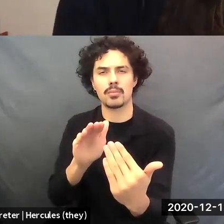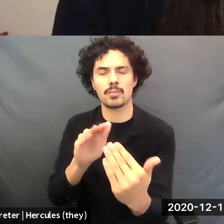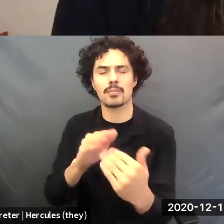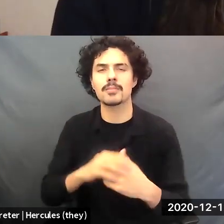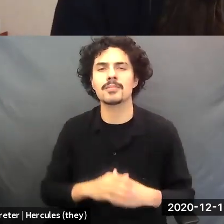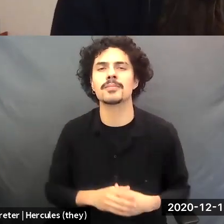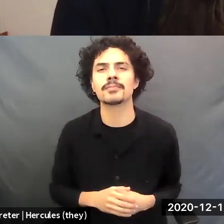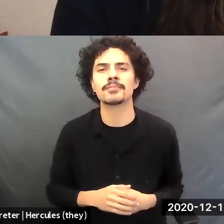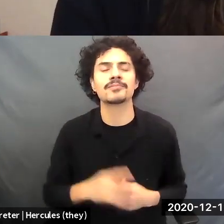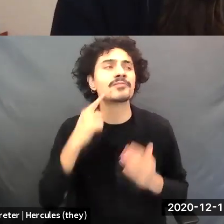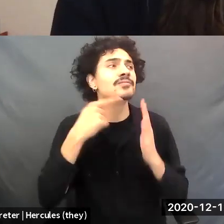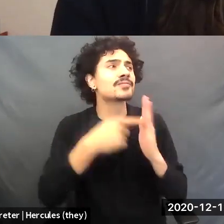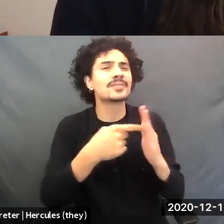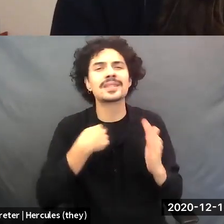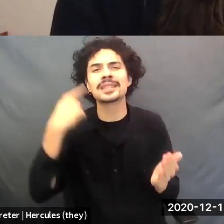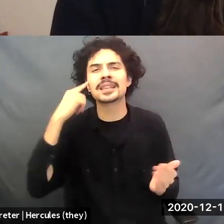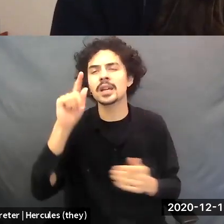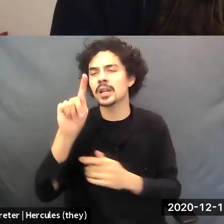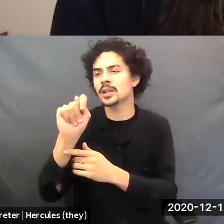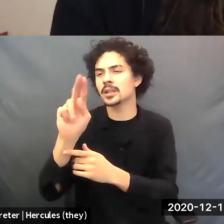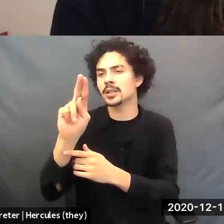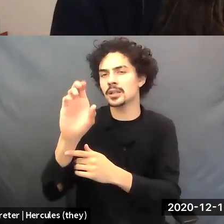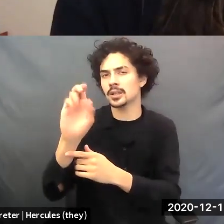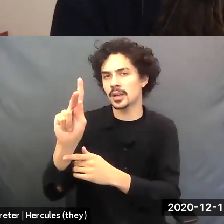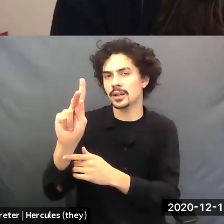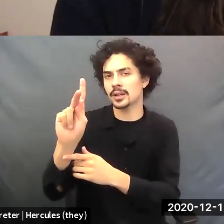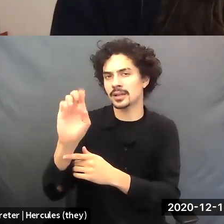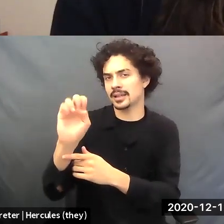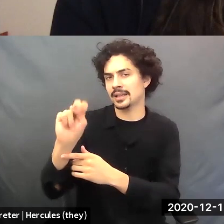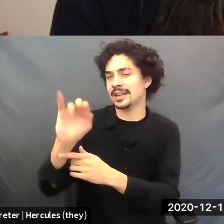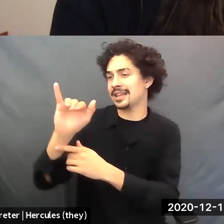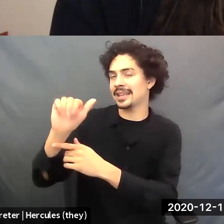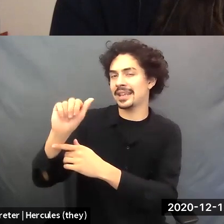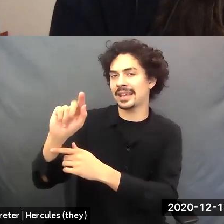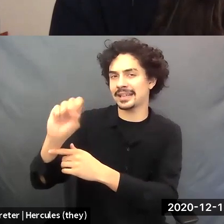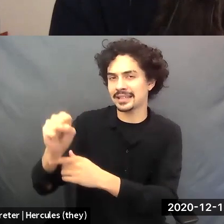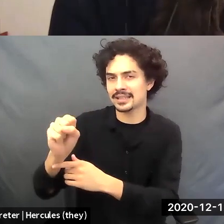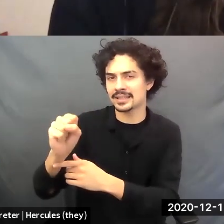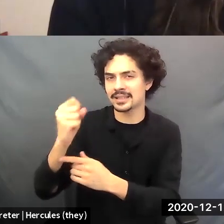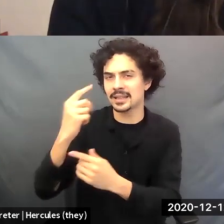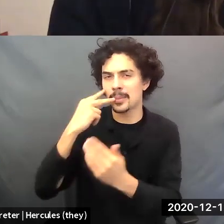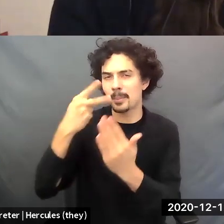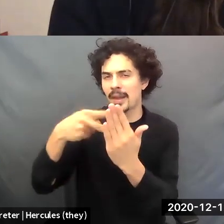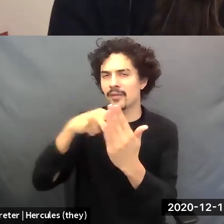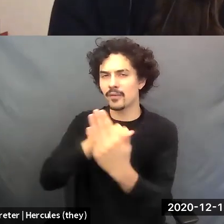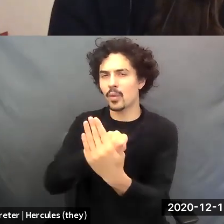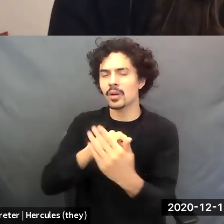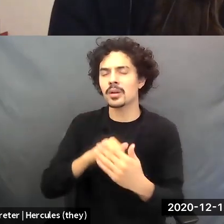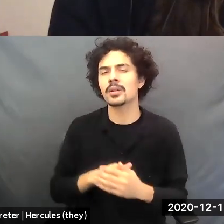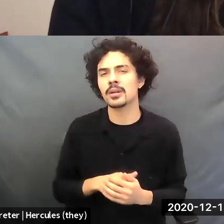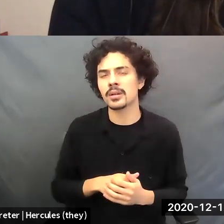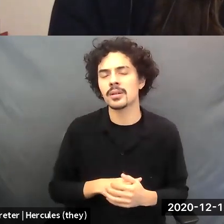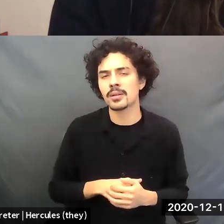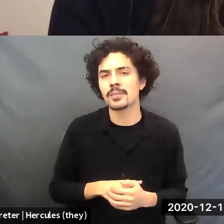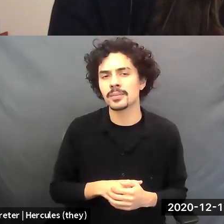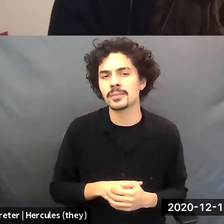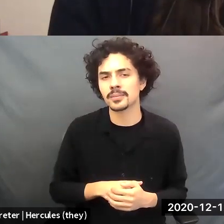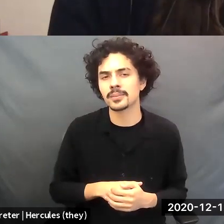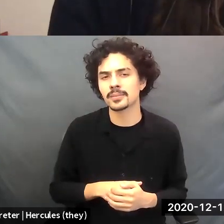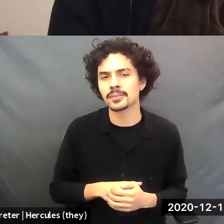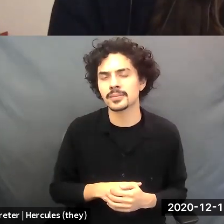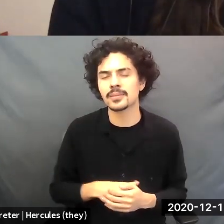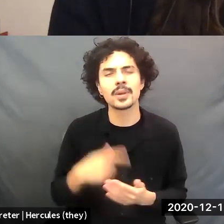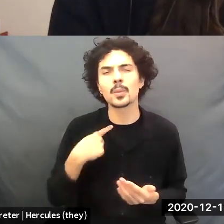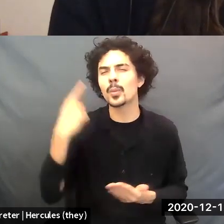I'm thinking of something like Tuck and Yang's essay, decolonization is not a metaphor. Um, but I'm wondering what your